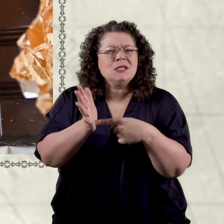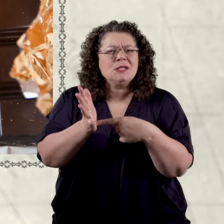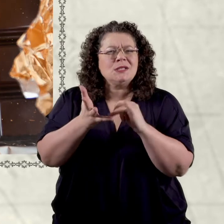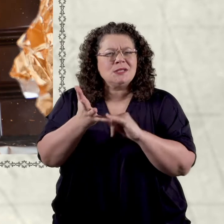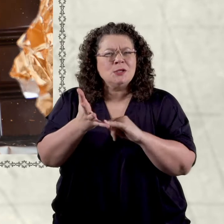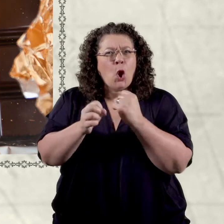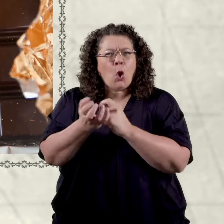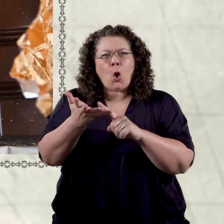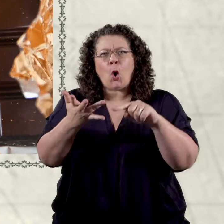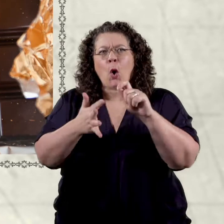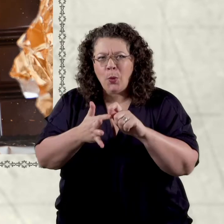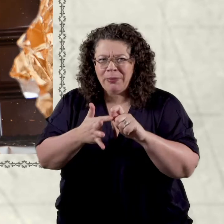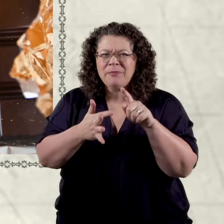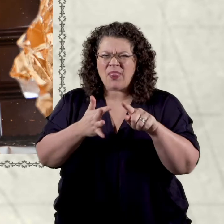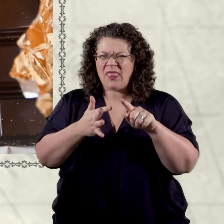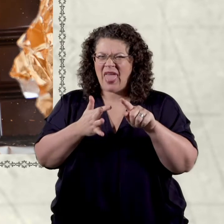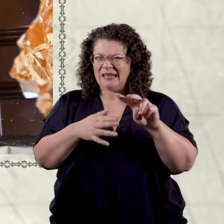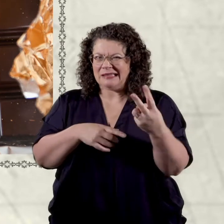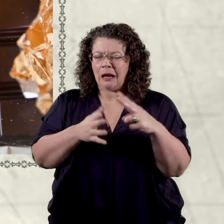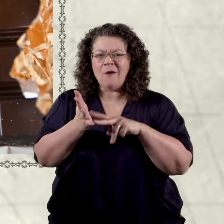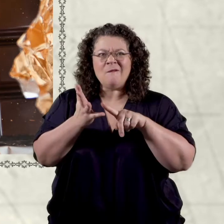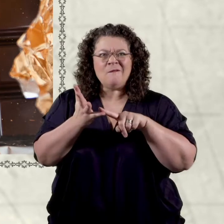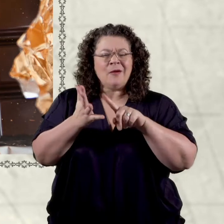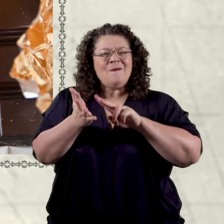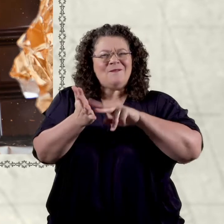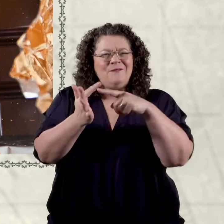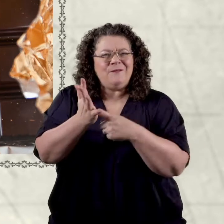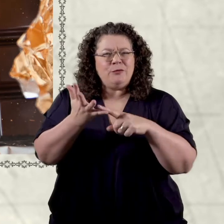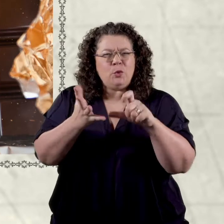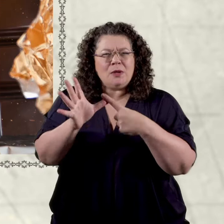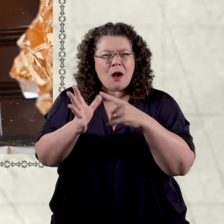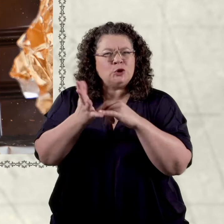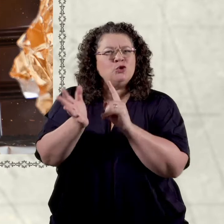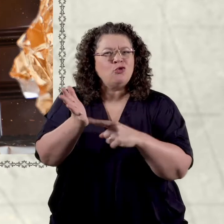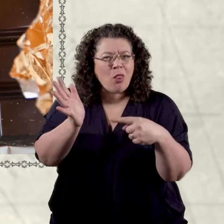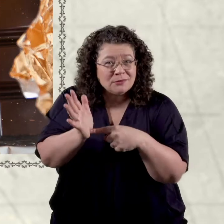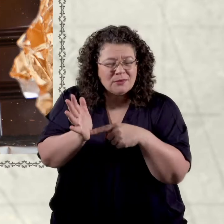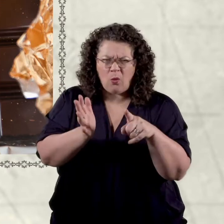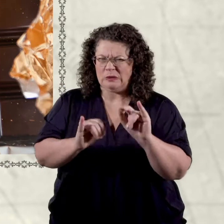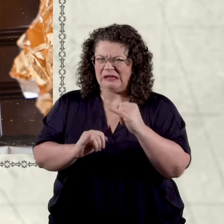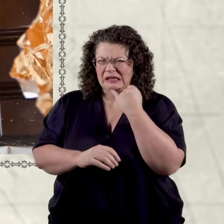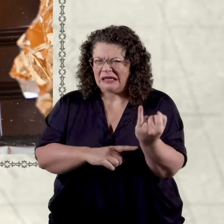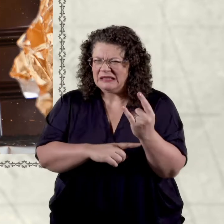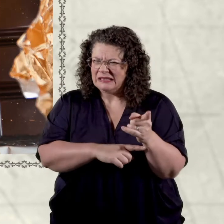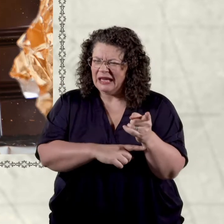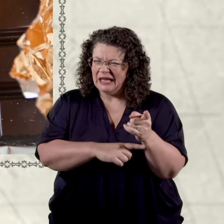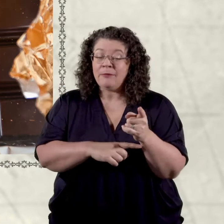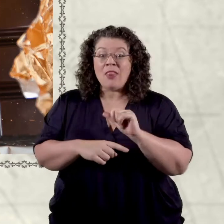Gloop. Then Veruca Salt. She was a bit nasty.